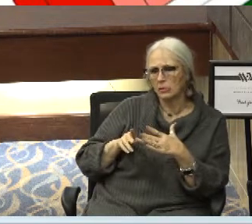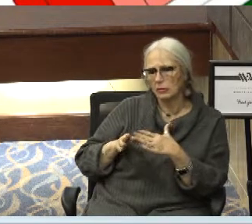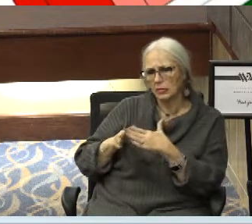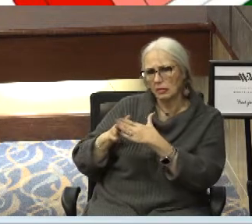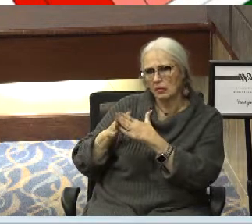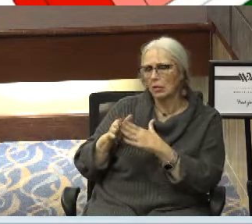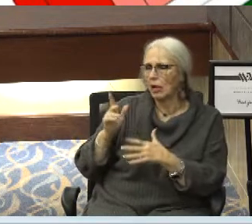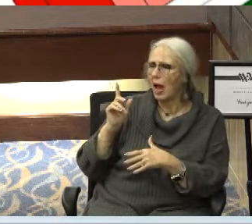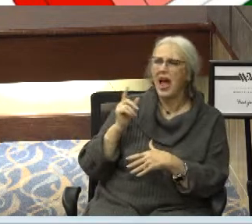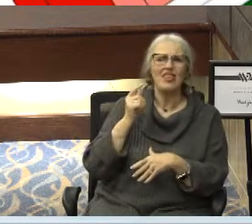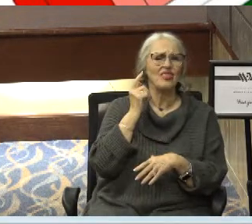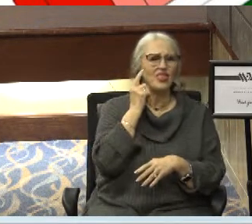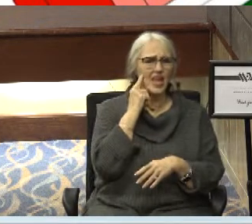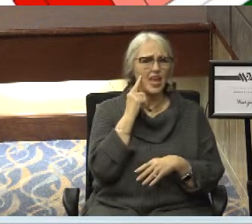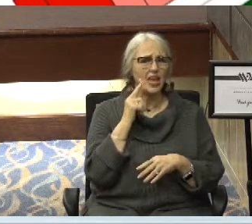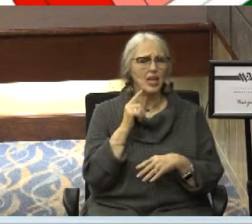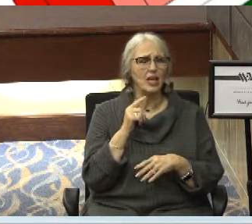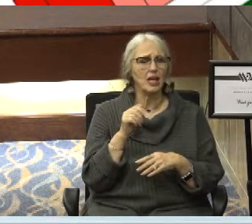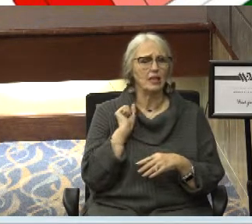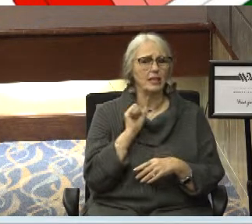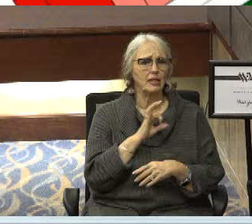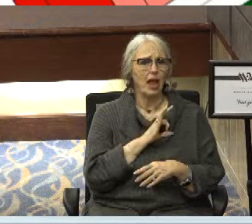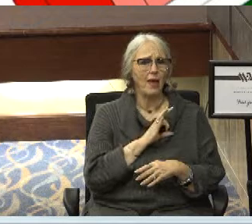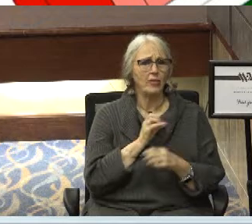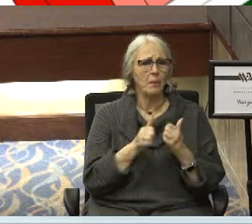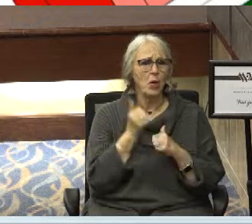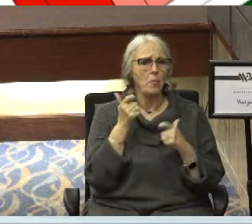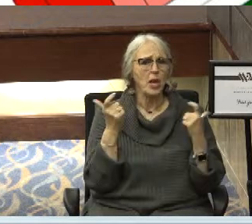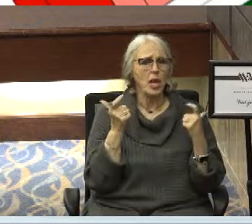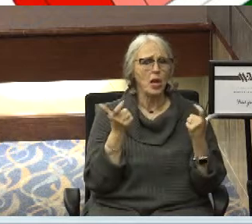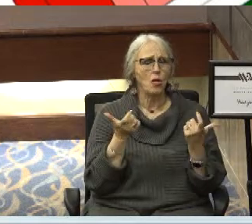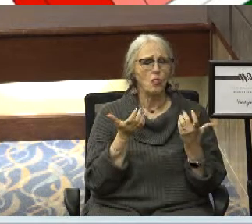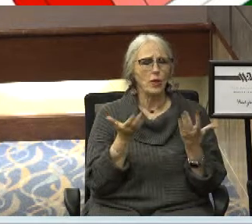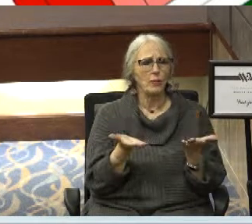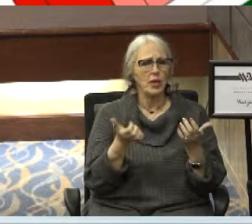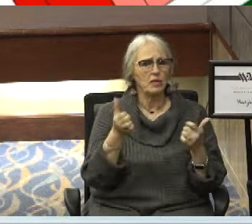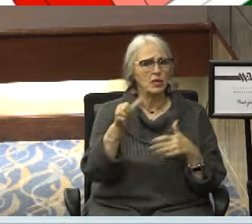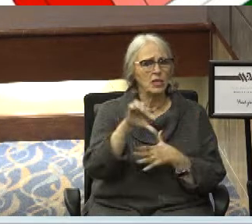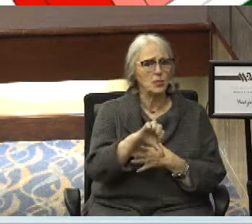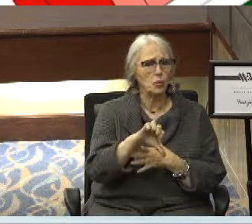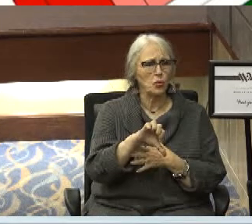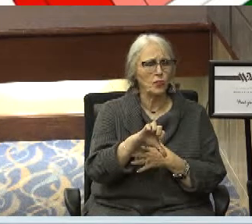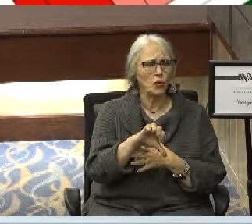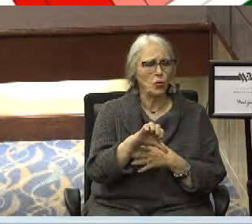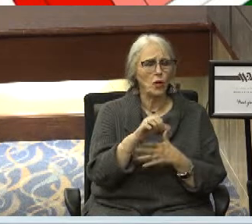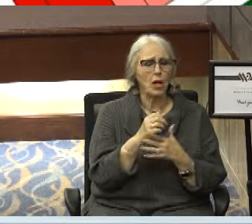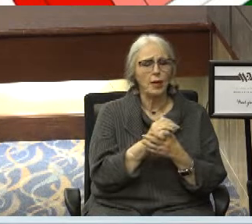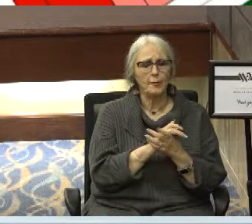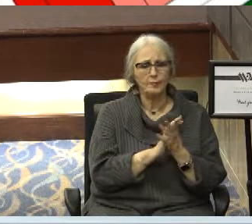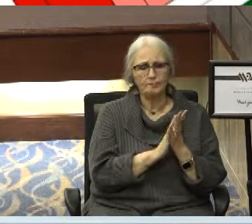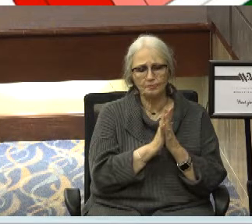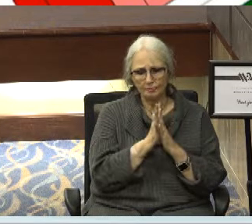yellow. I think our biggest reason for recommending disapproval is just because of the